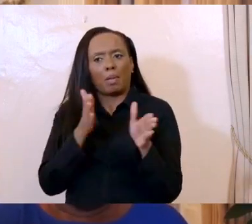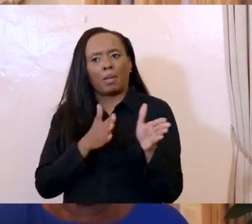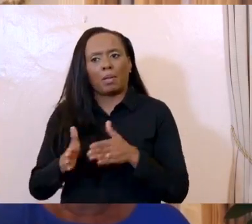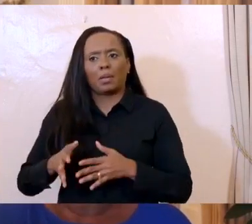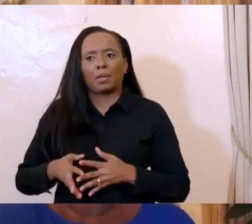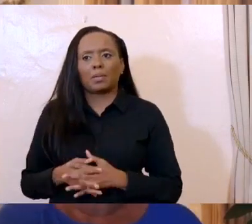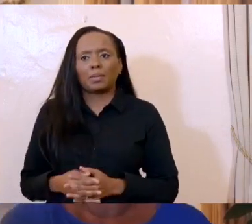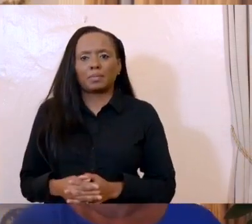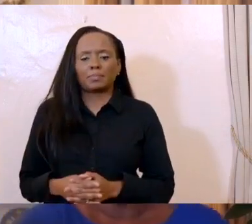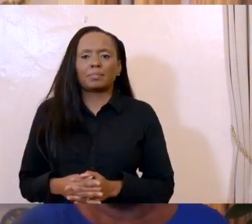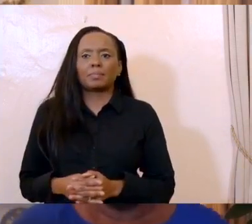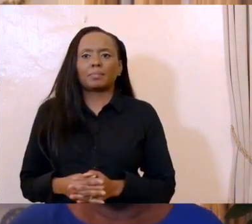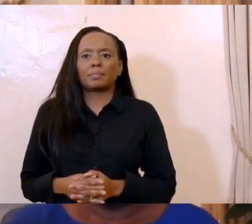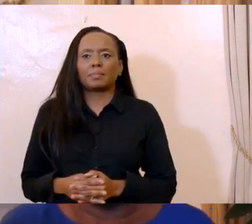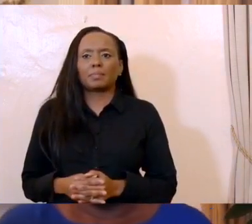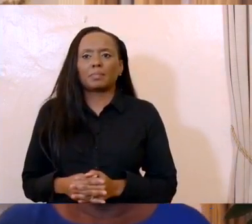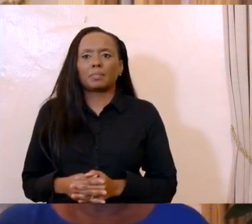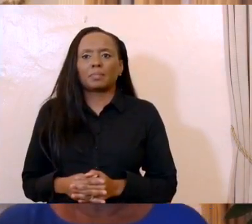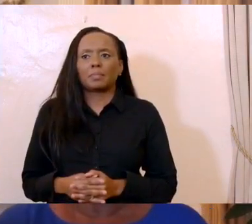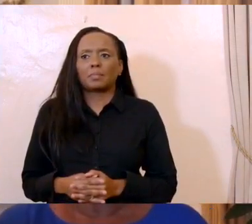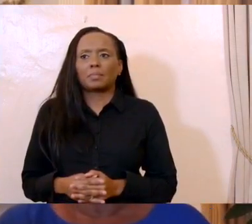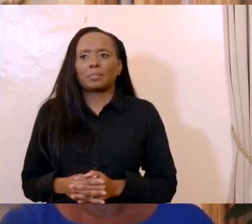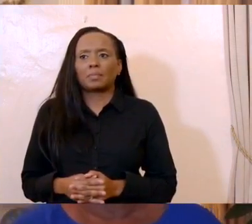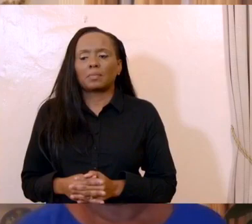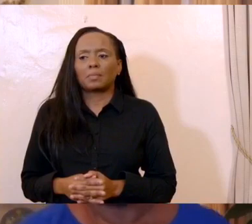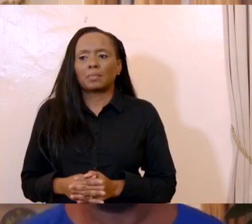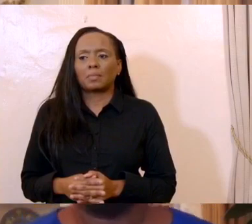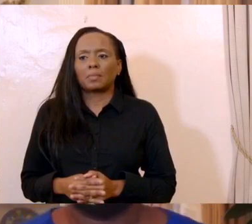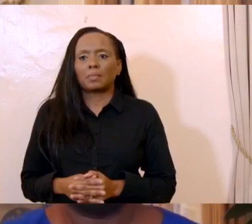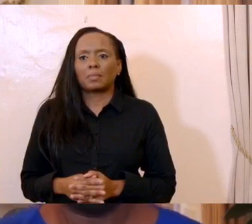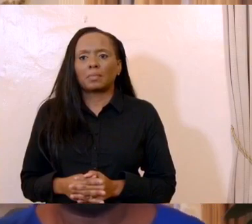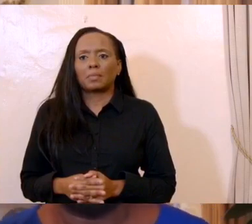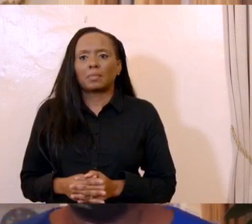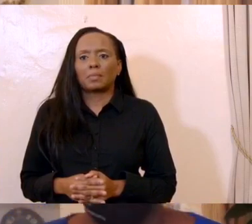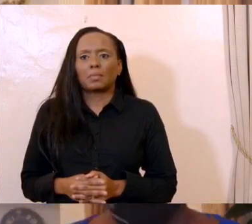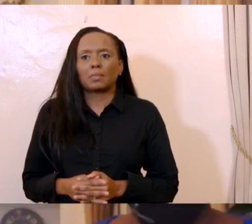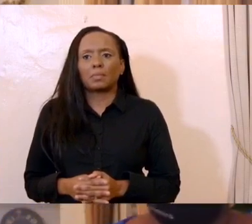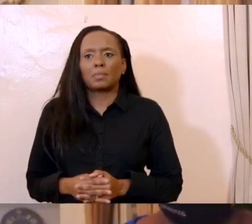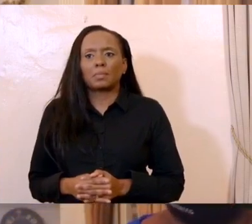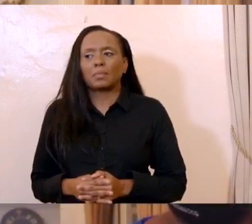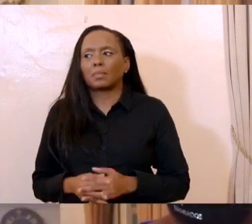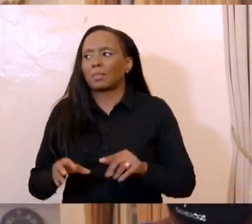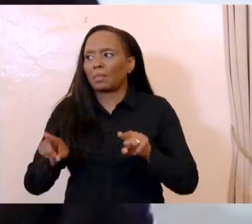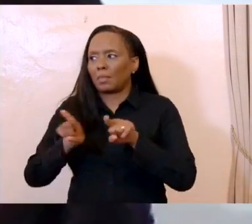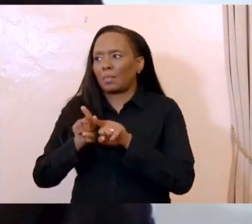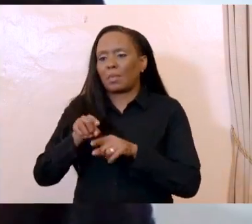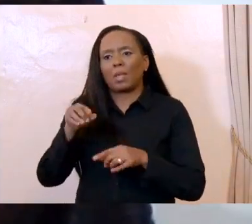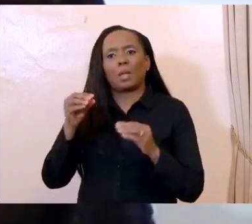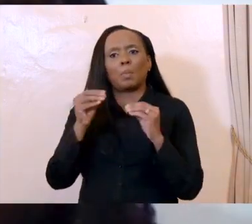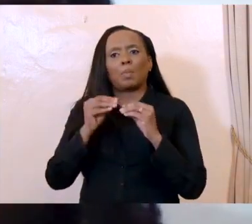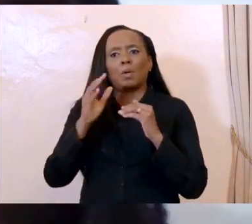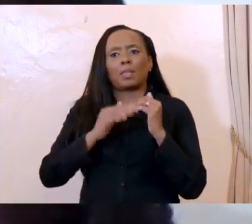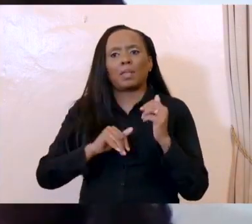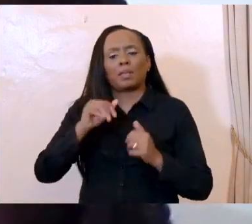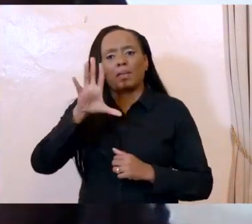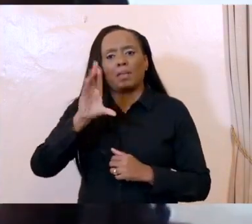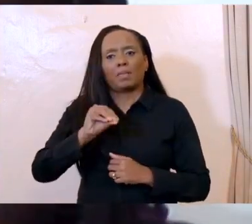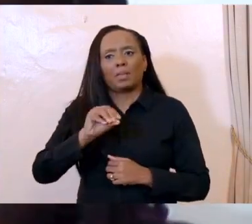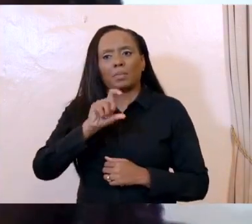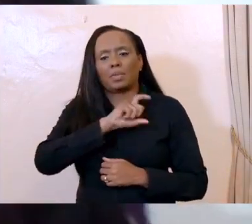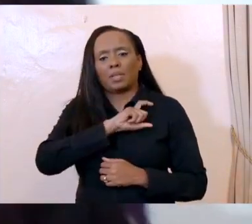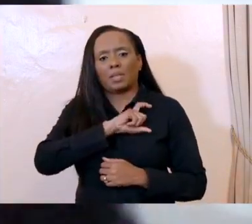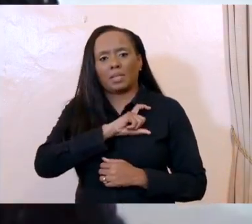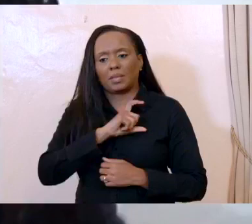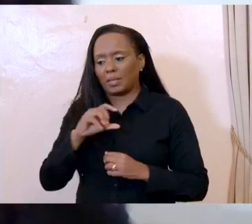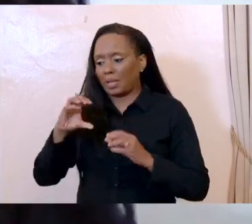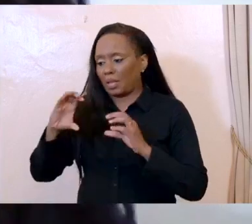done. I have a question. Okay, we are also receiving information that more than 50 police officers are under